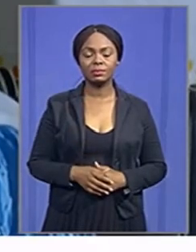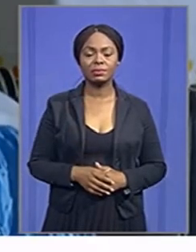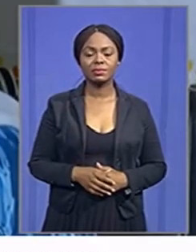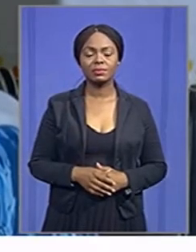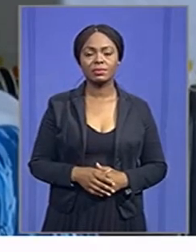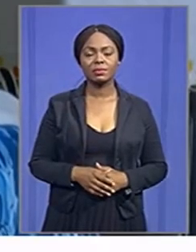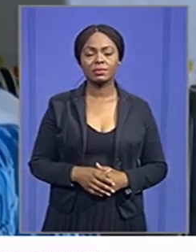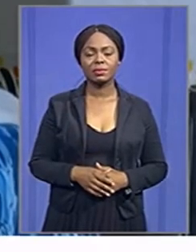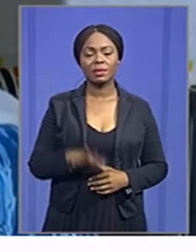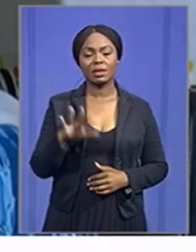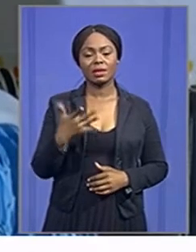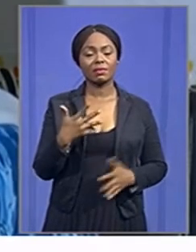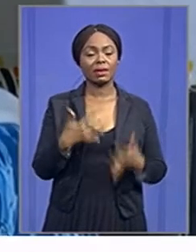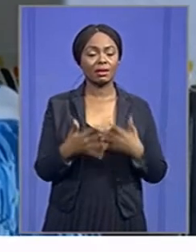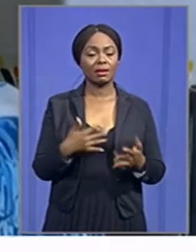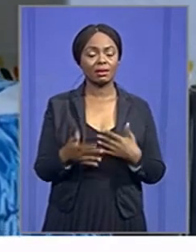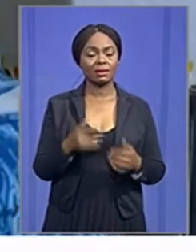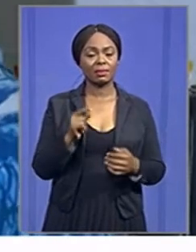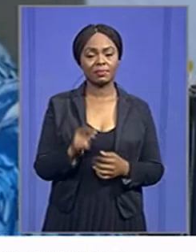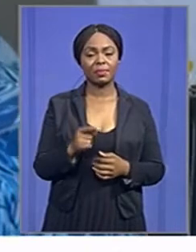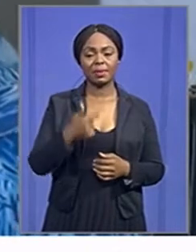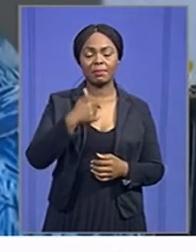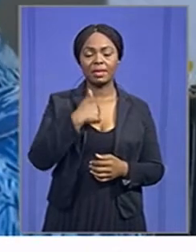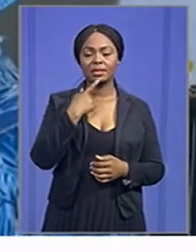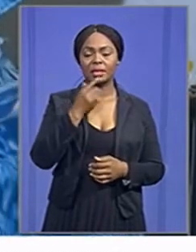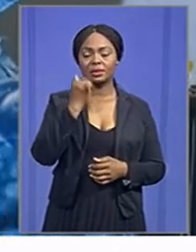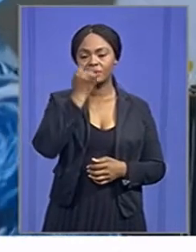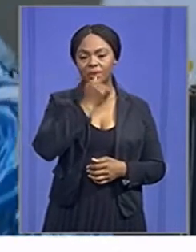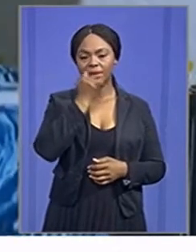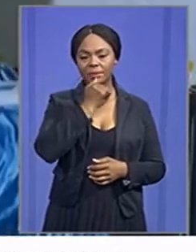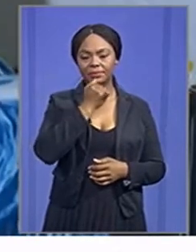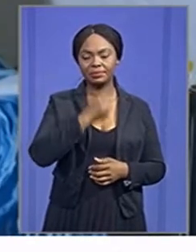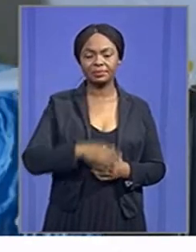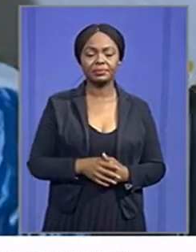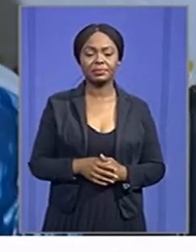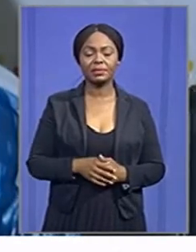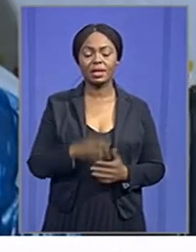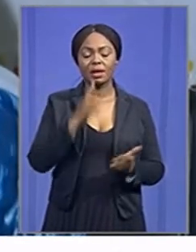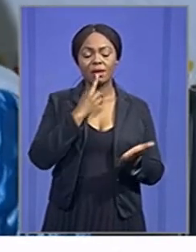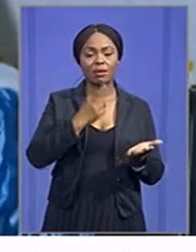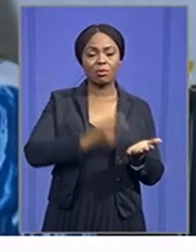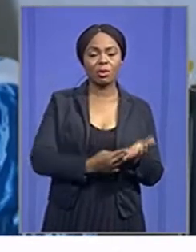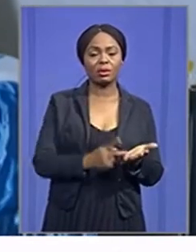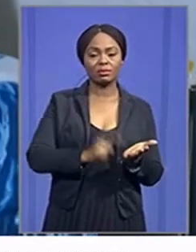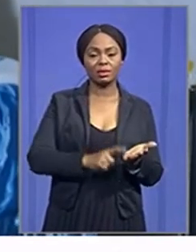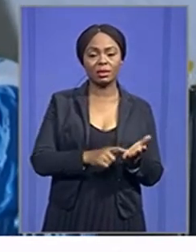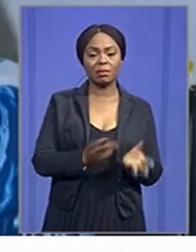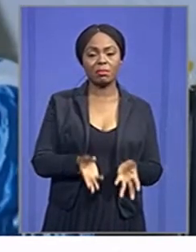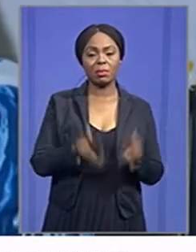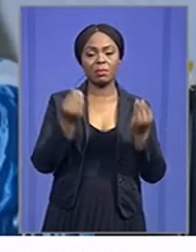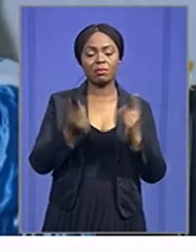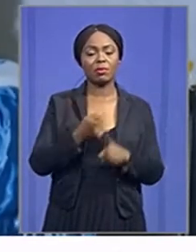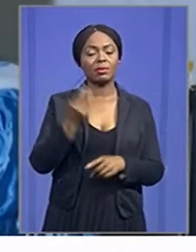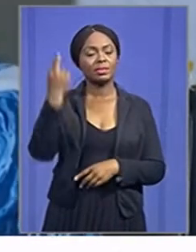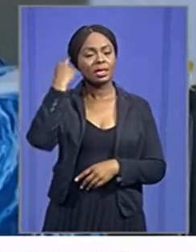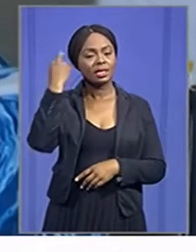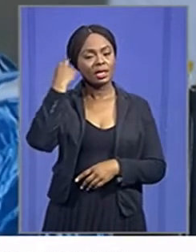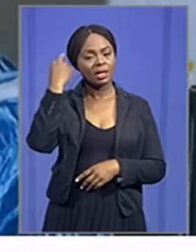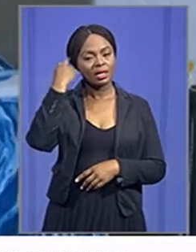attach that to me, sorry. Now, the report I have received from the Secretary of